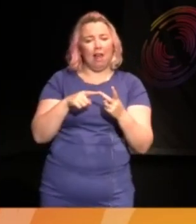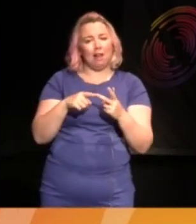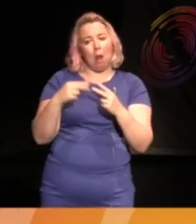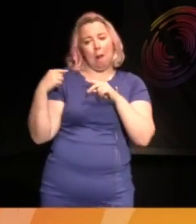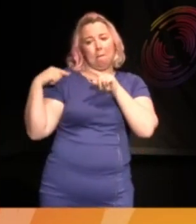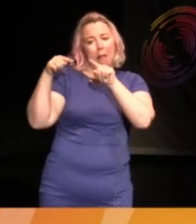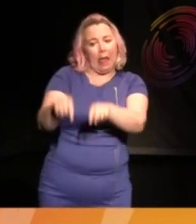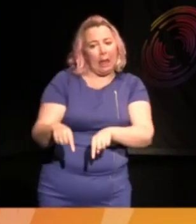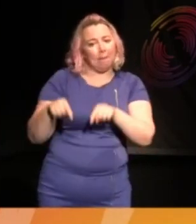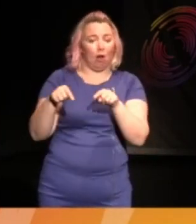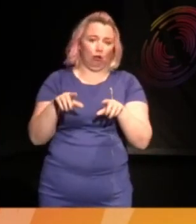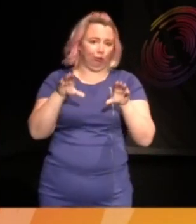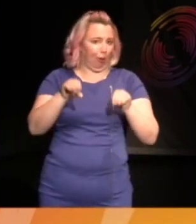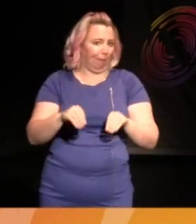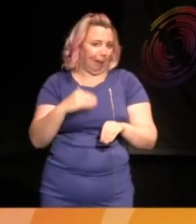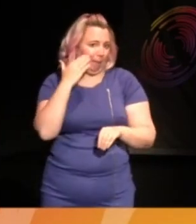black?